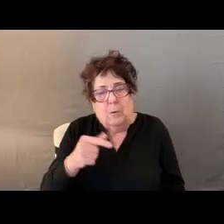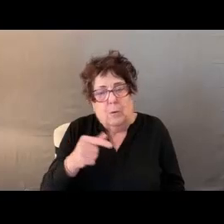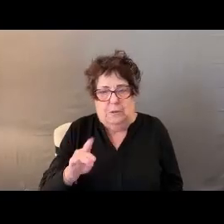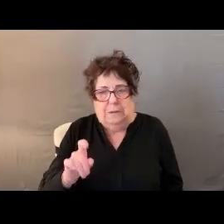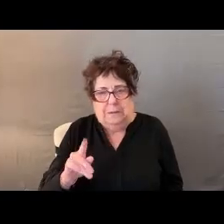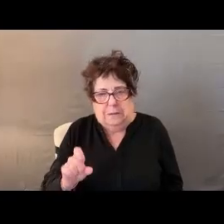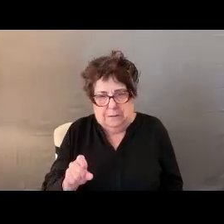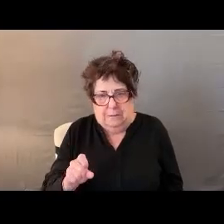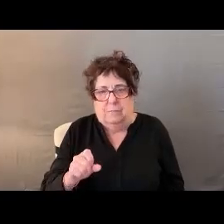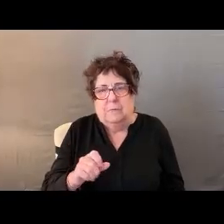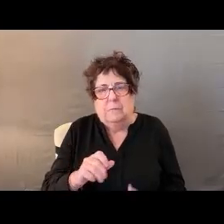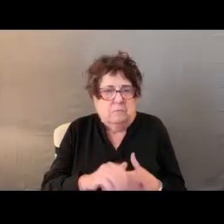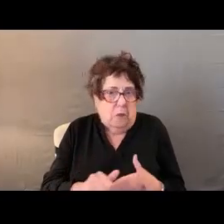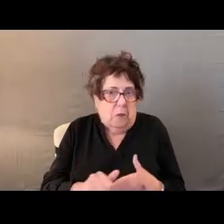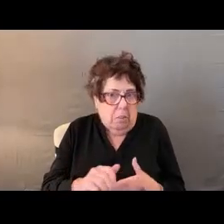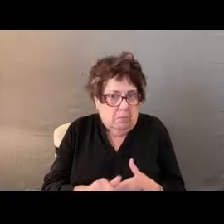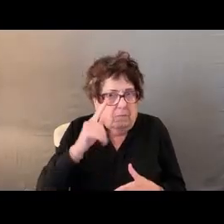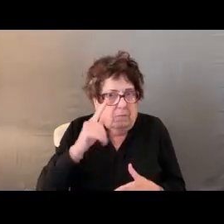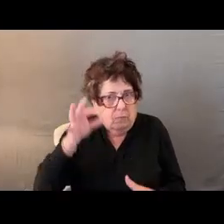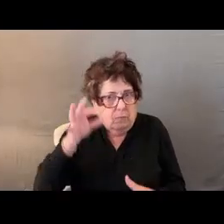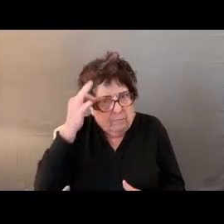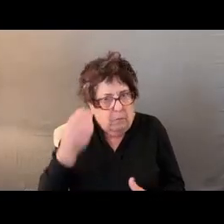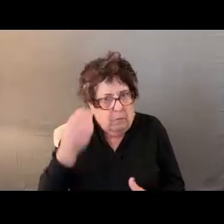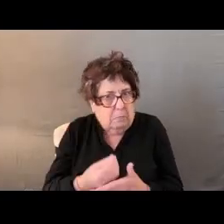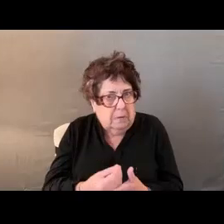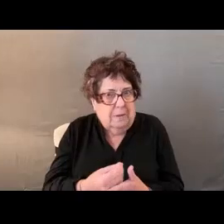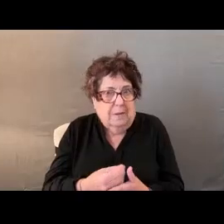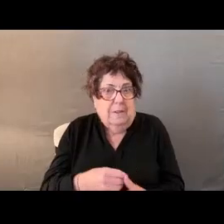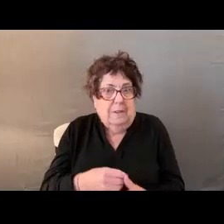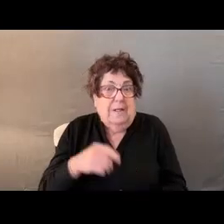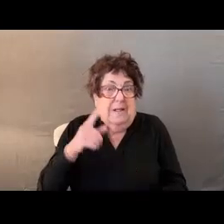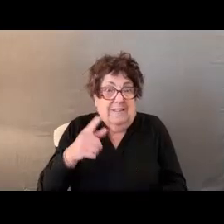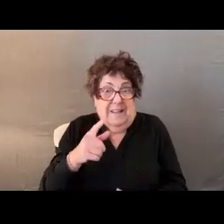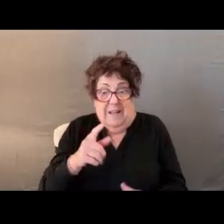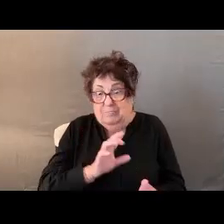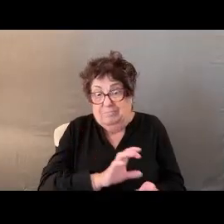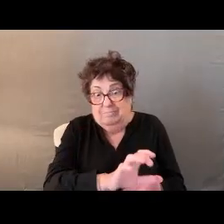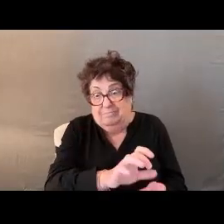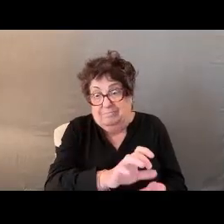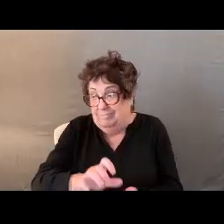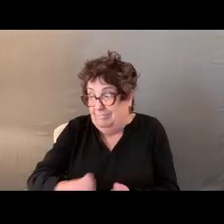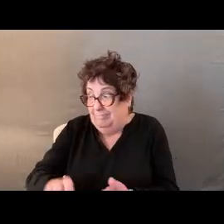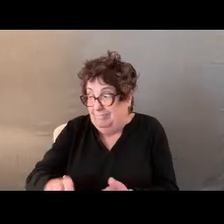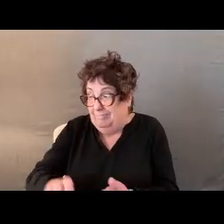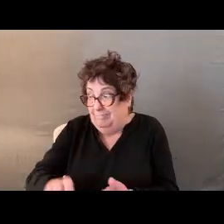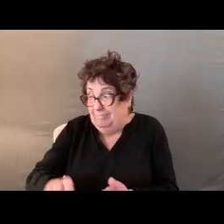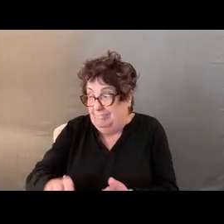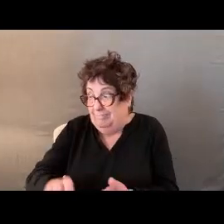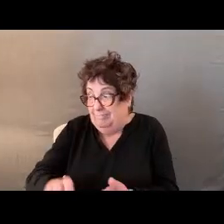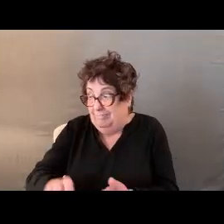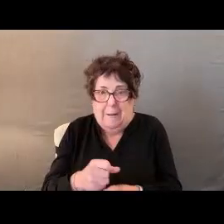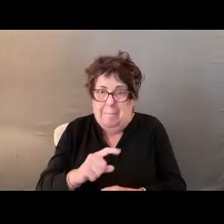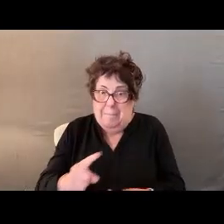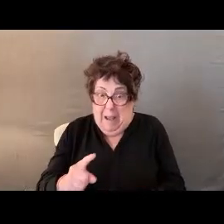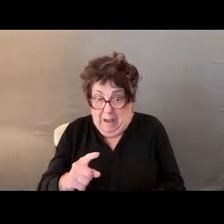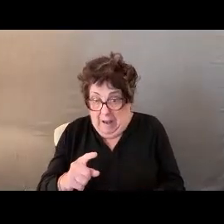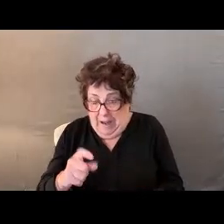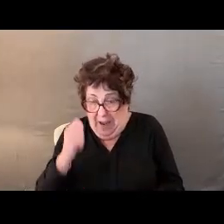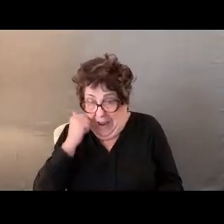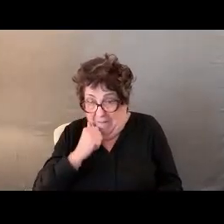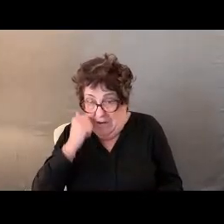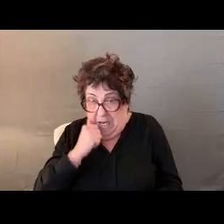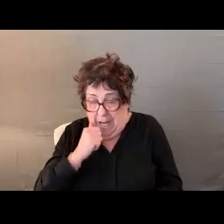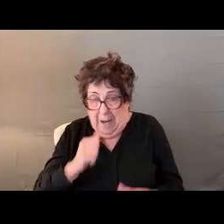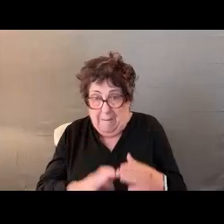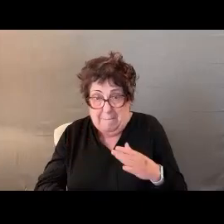can't control directly what they do on a day-to-day basis. So a significant portion of this is going to be about training